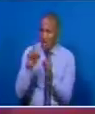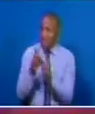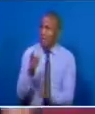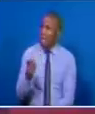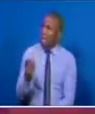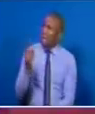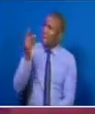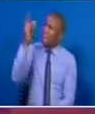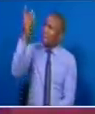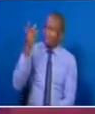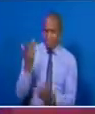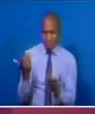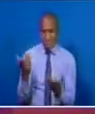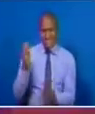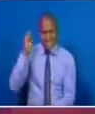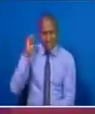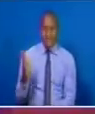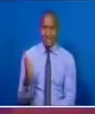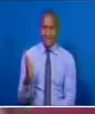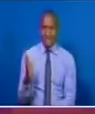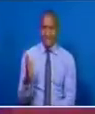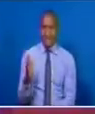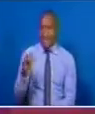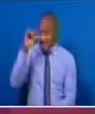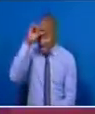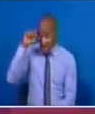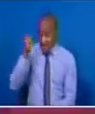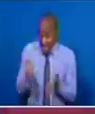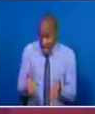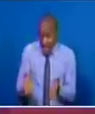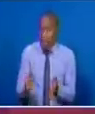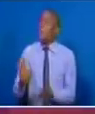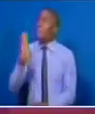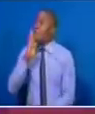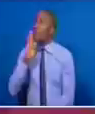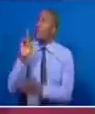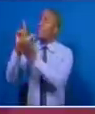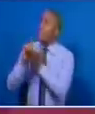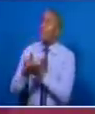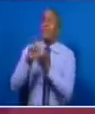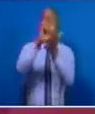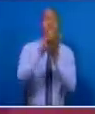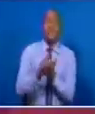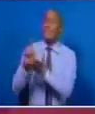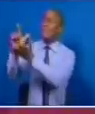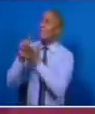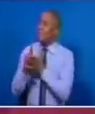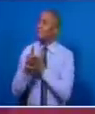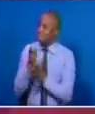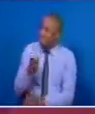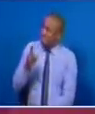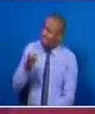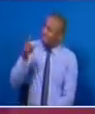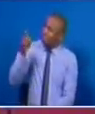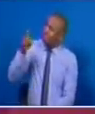This government has borrowed, and they borrowed very expensively. They've run away